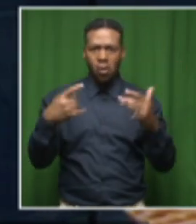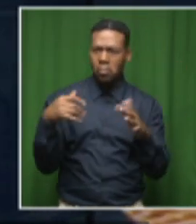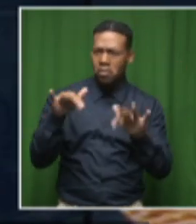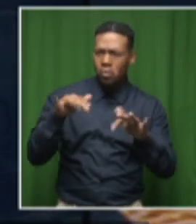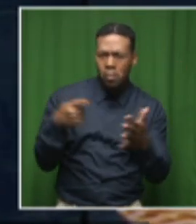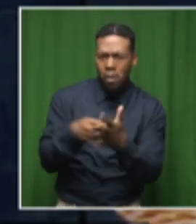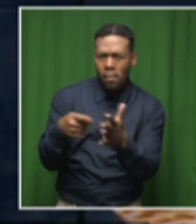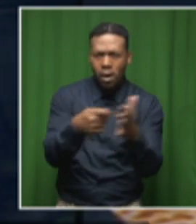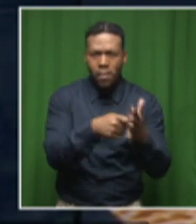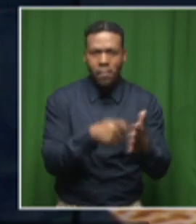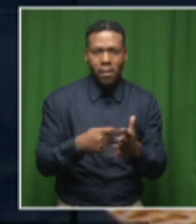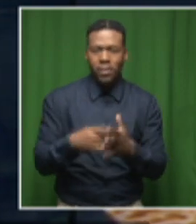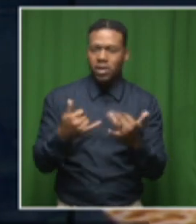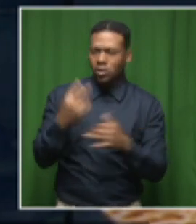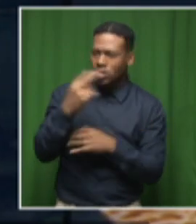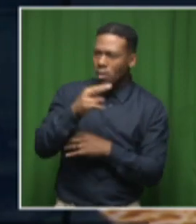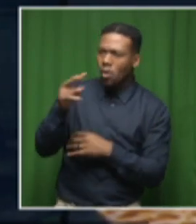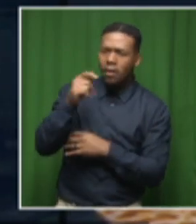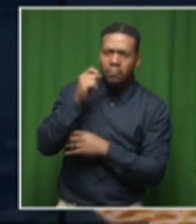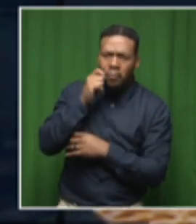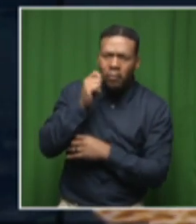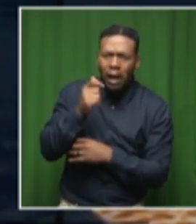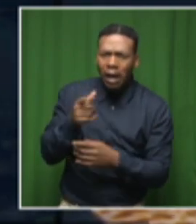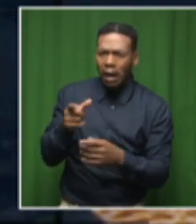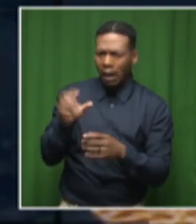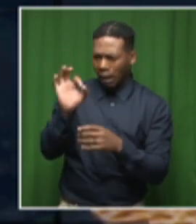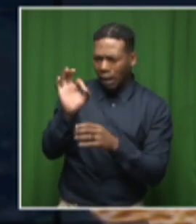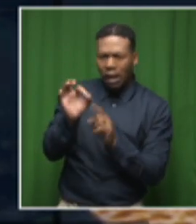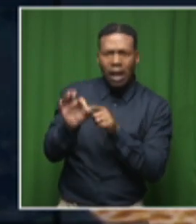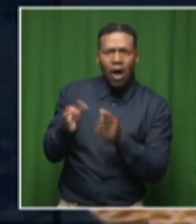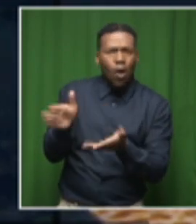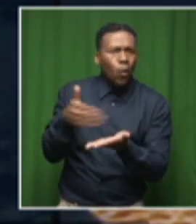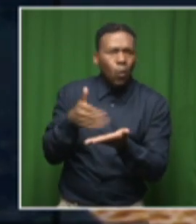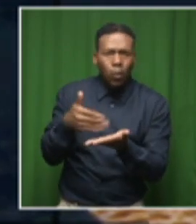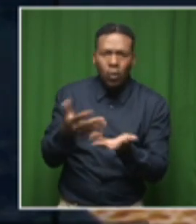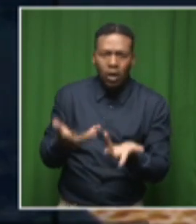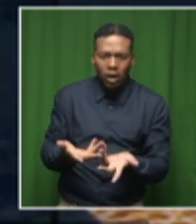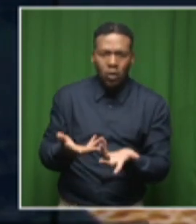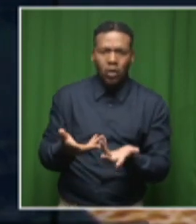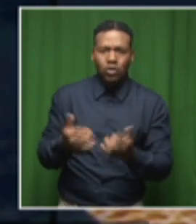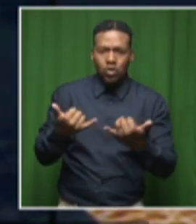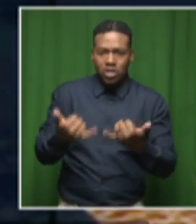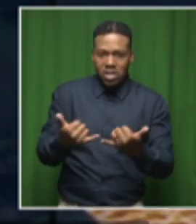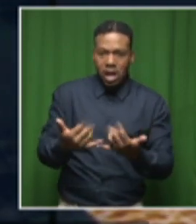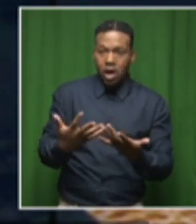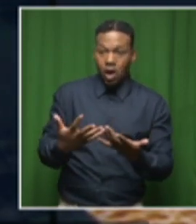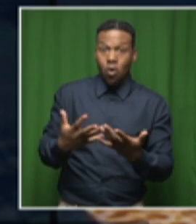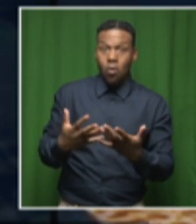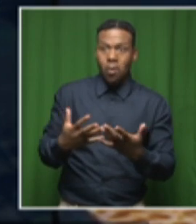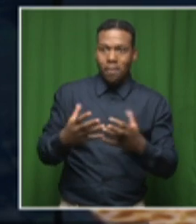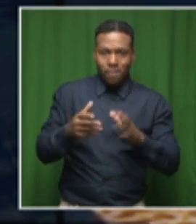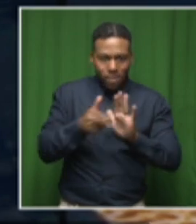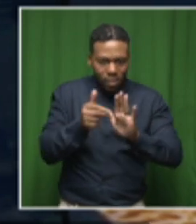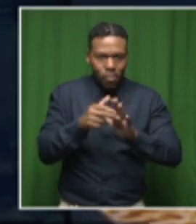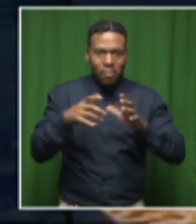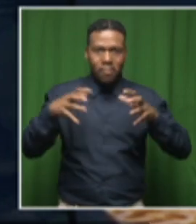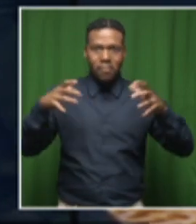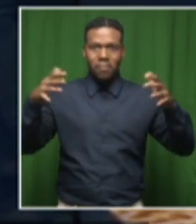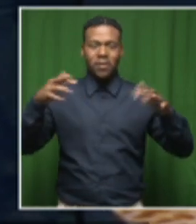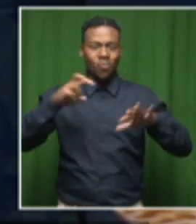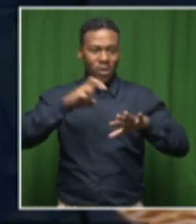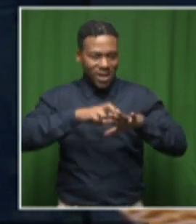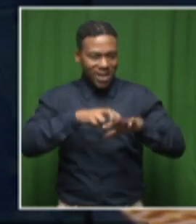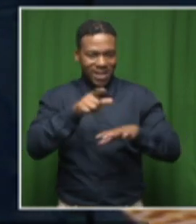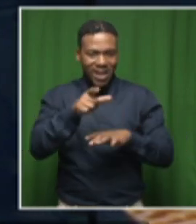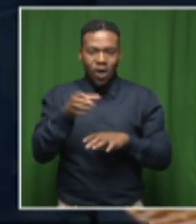information you gave now about how limes are not really available, we saw that there would be a challenge. As the brand gets bigger, we need to have Corona served with a lime.